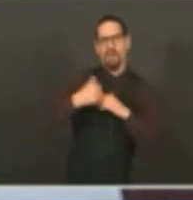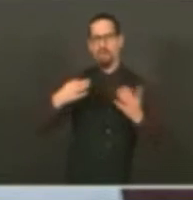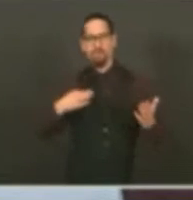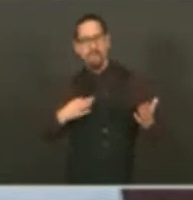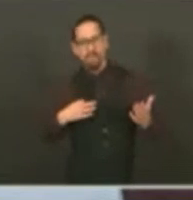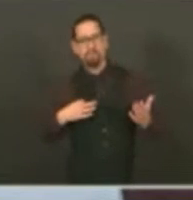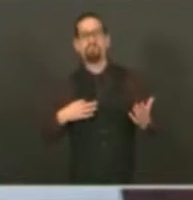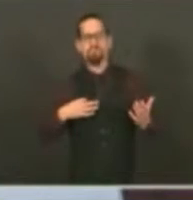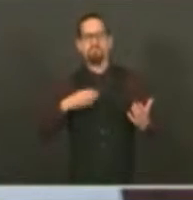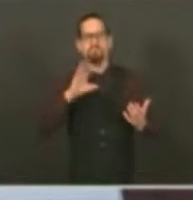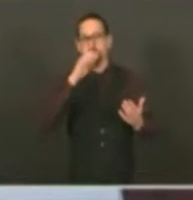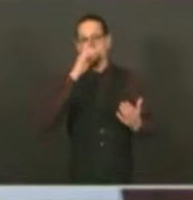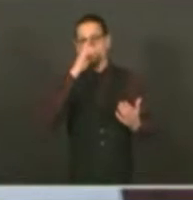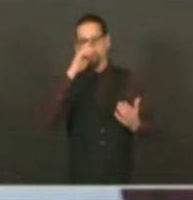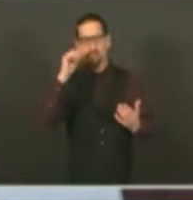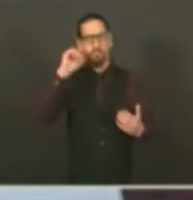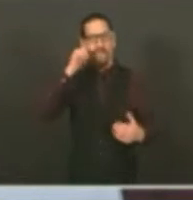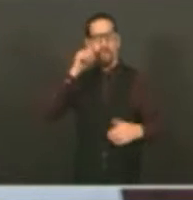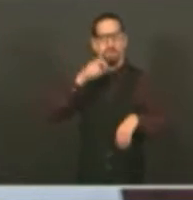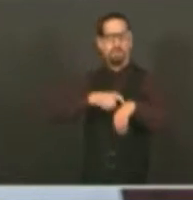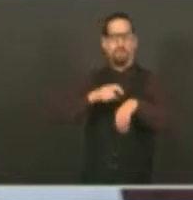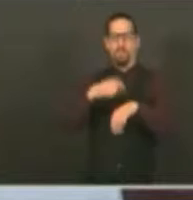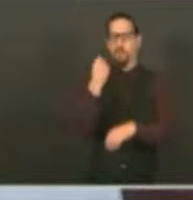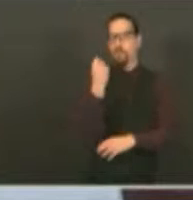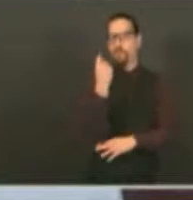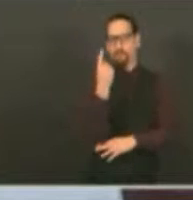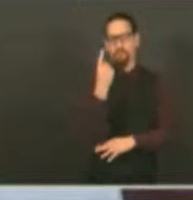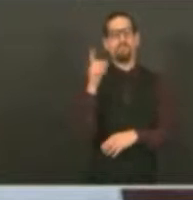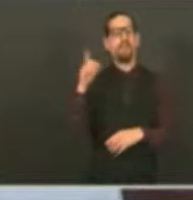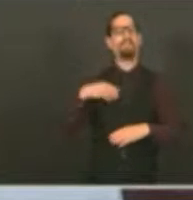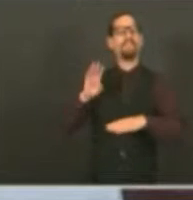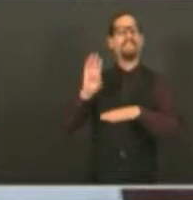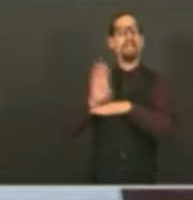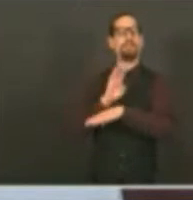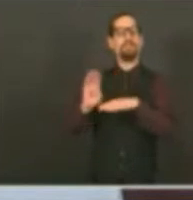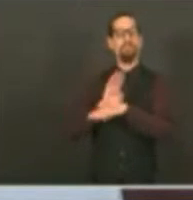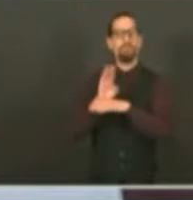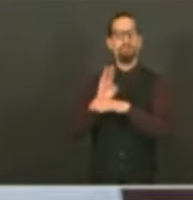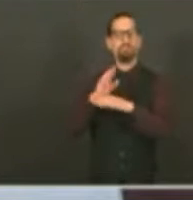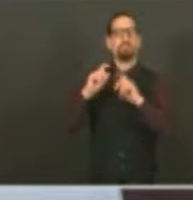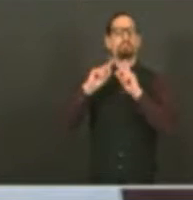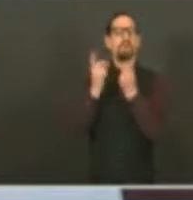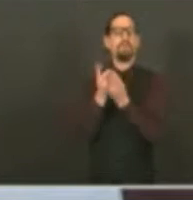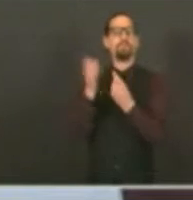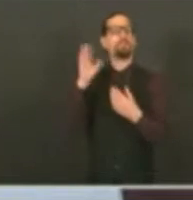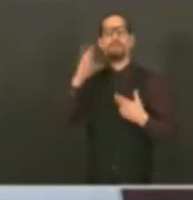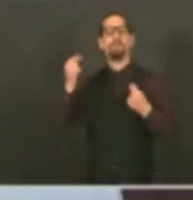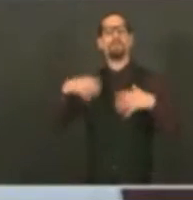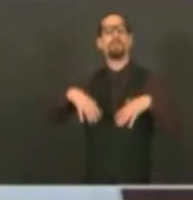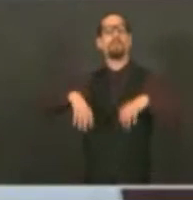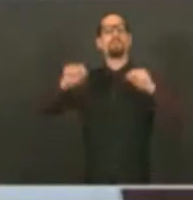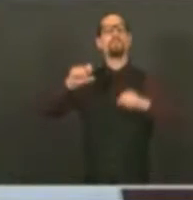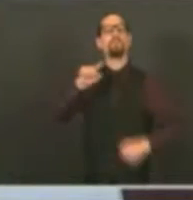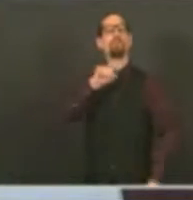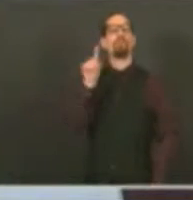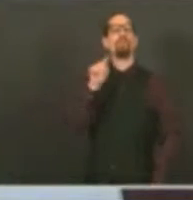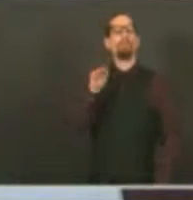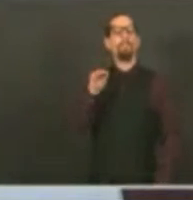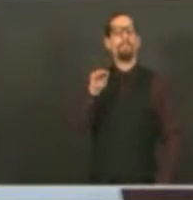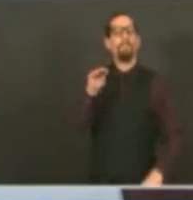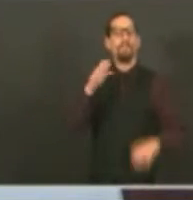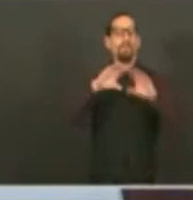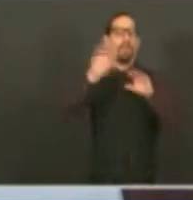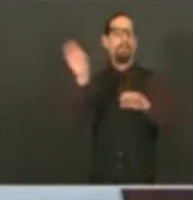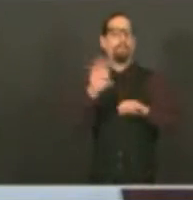tomorrow at 11 o'clock, the Commerce Department is hosting a Zoom, an online webinar for you